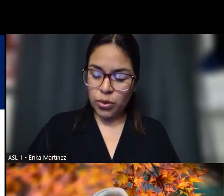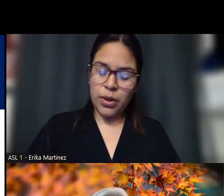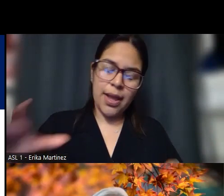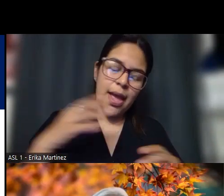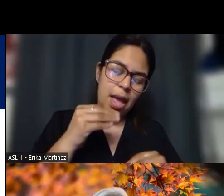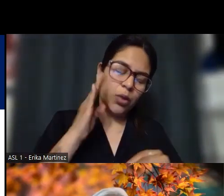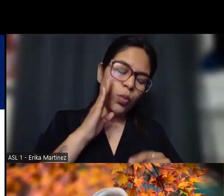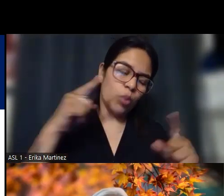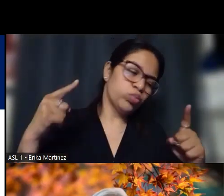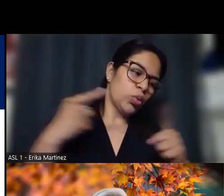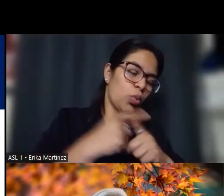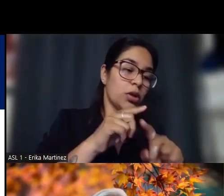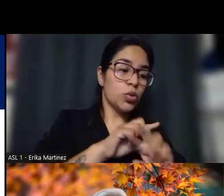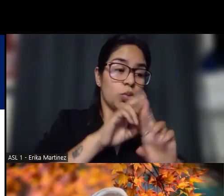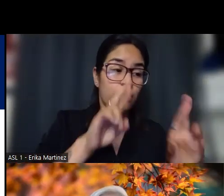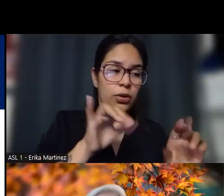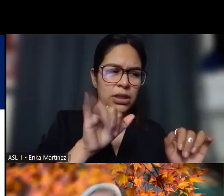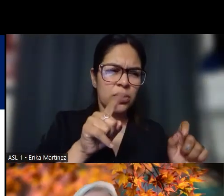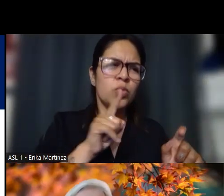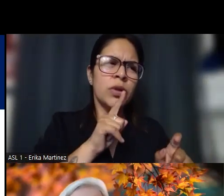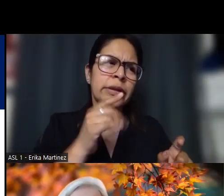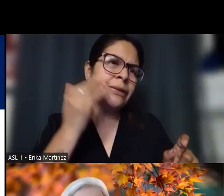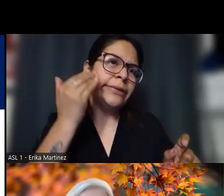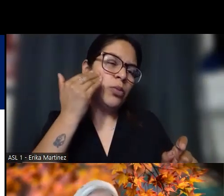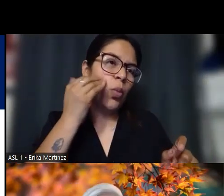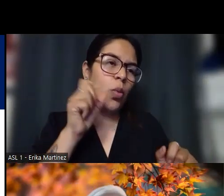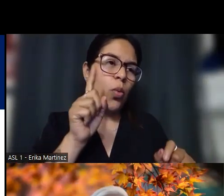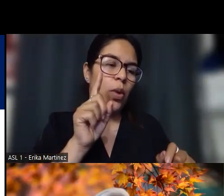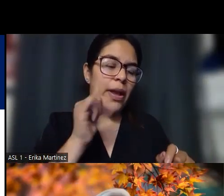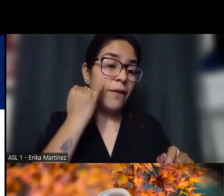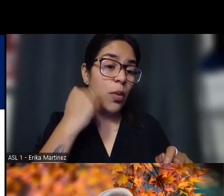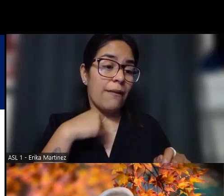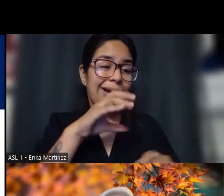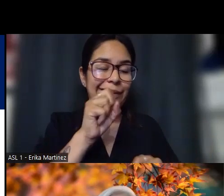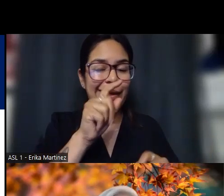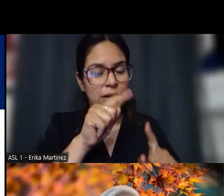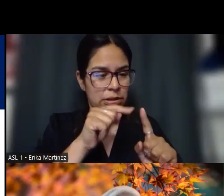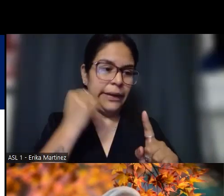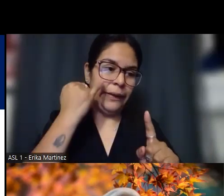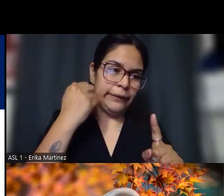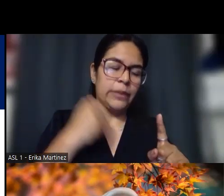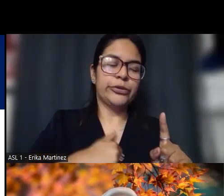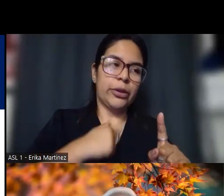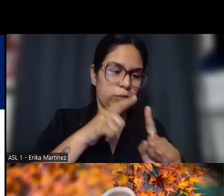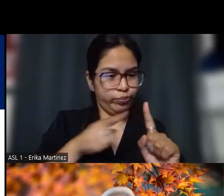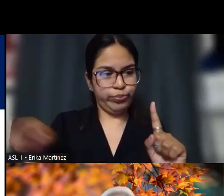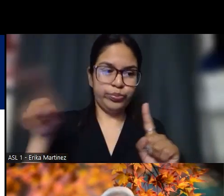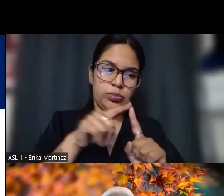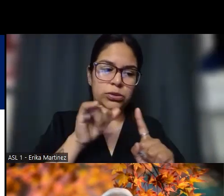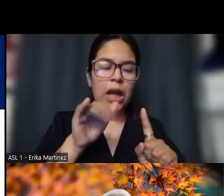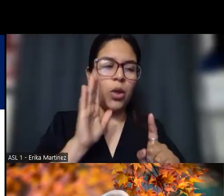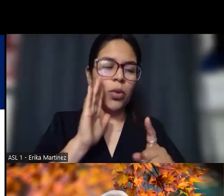APS. So I would need to know your specific case, and if you are getting the runaround, I would be happy to